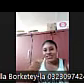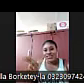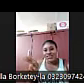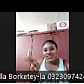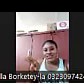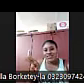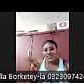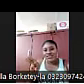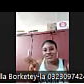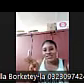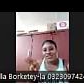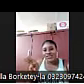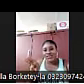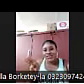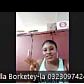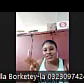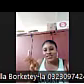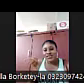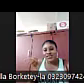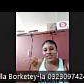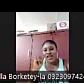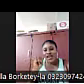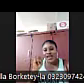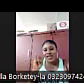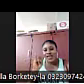H. I.